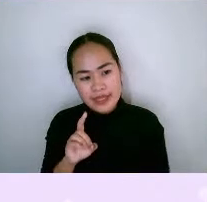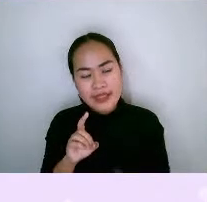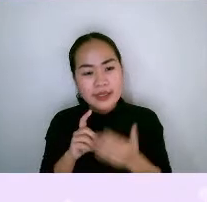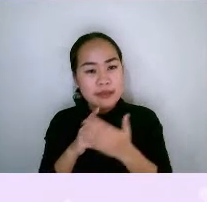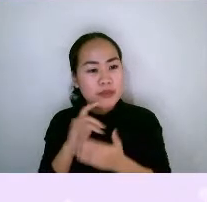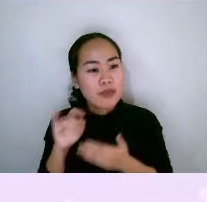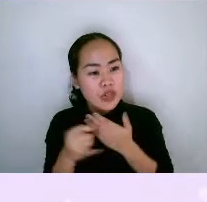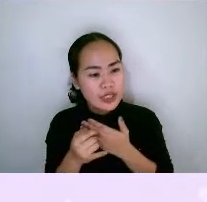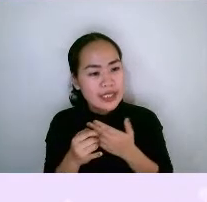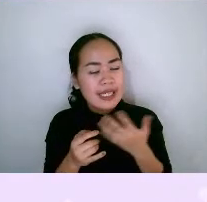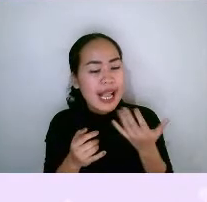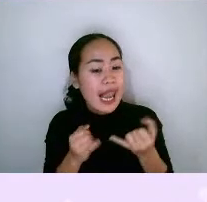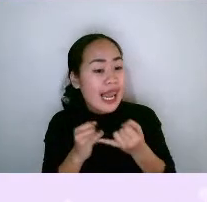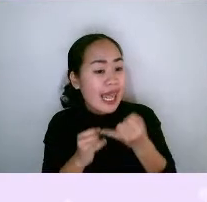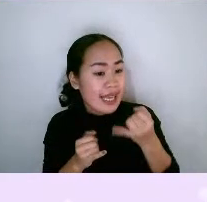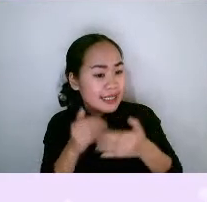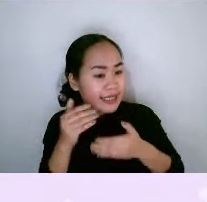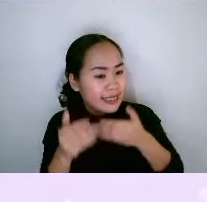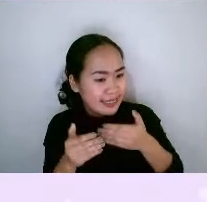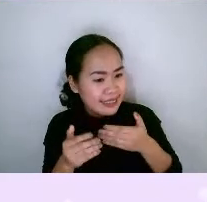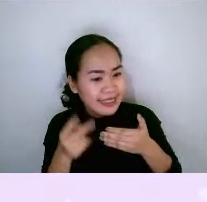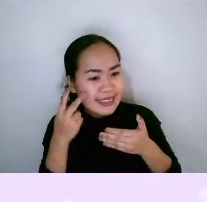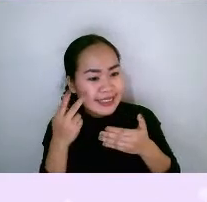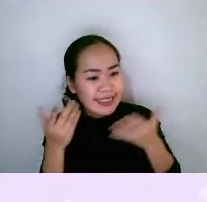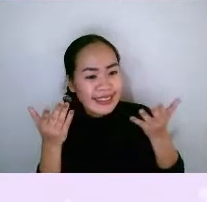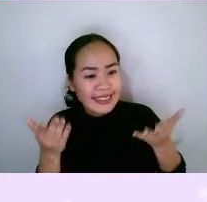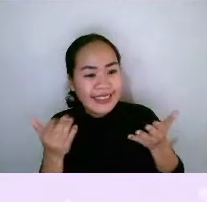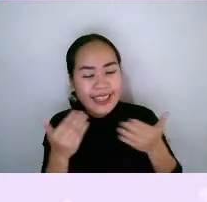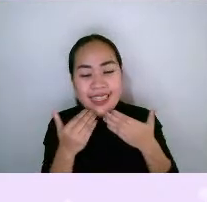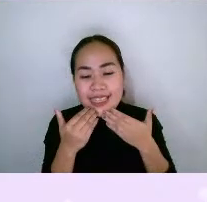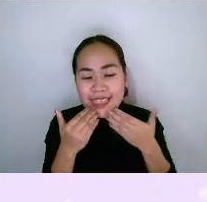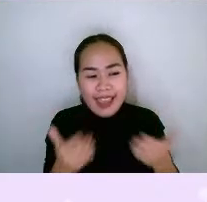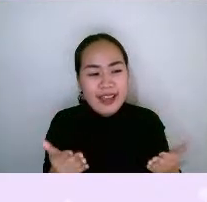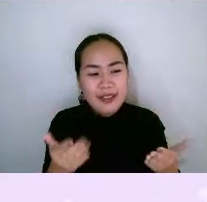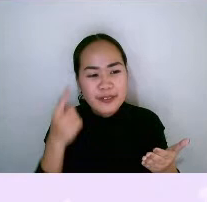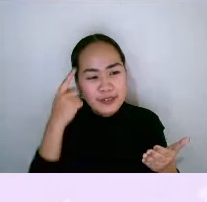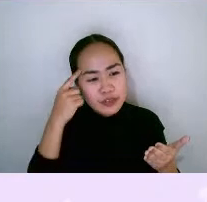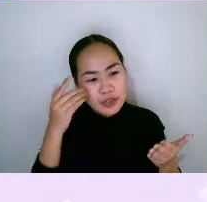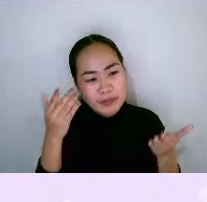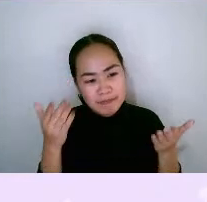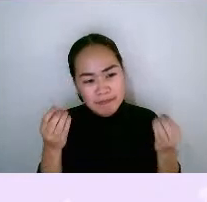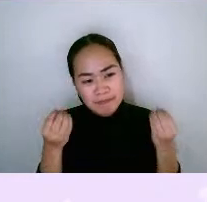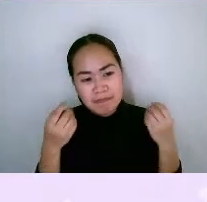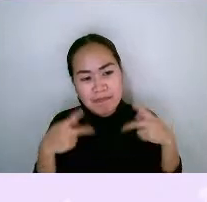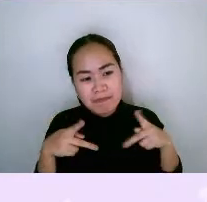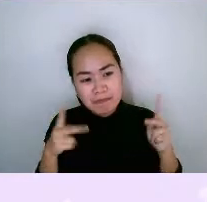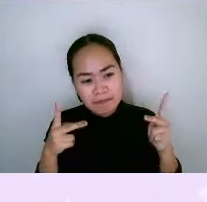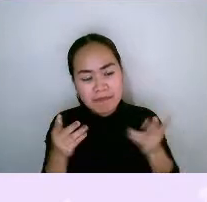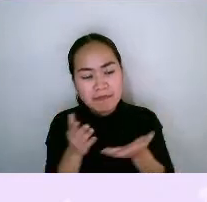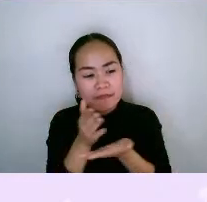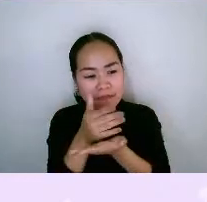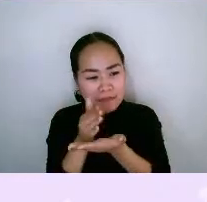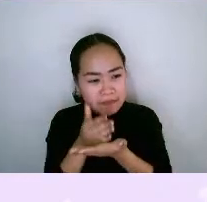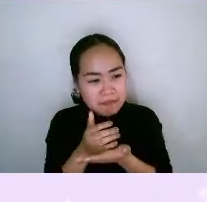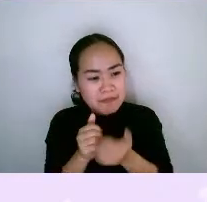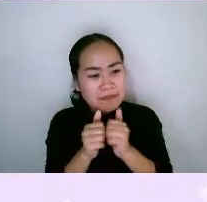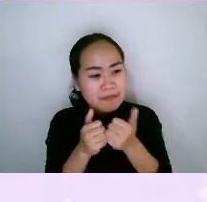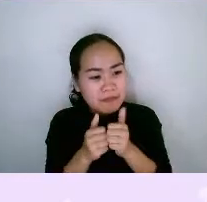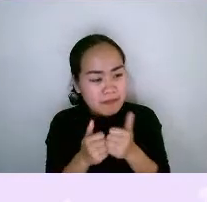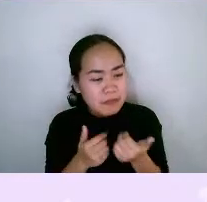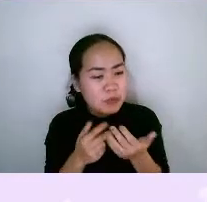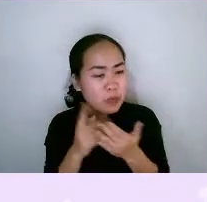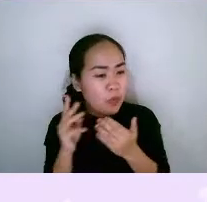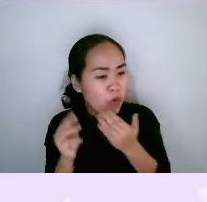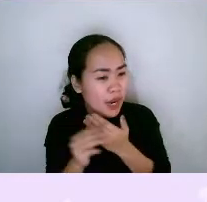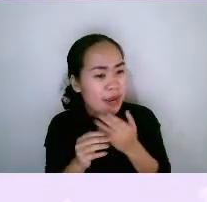be, maraming salamat po sa inyong pakikinig and the opportunity for me to share some of the programs